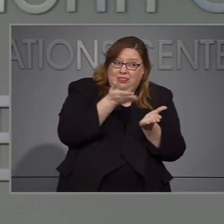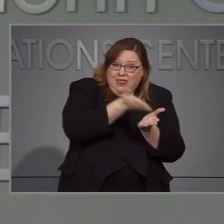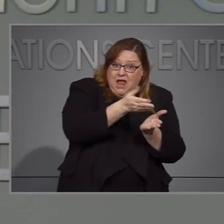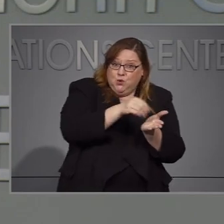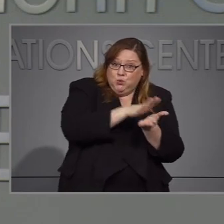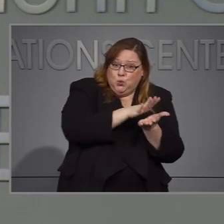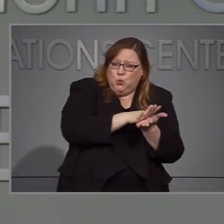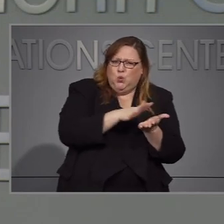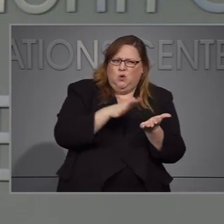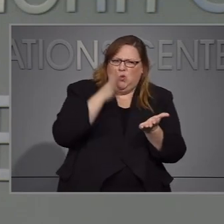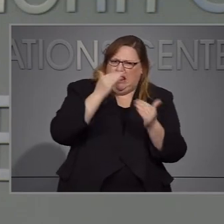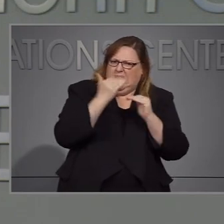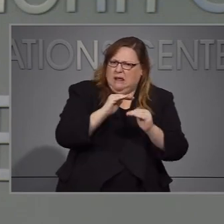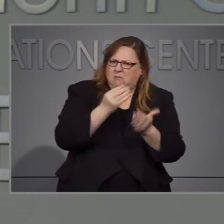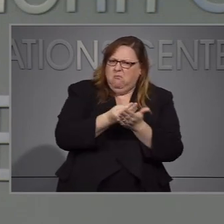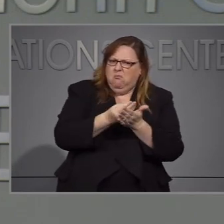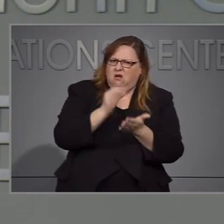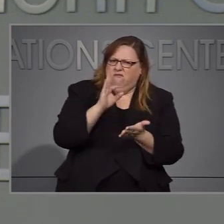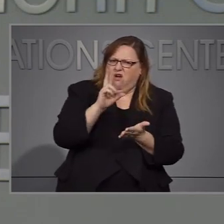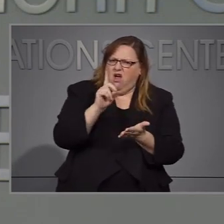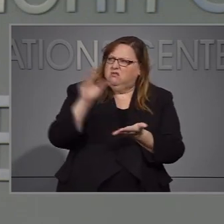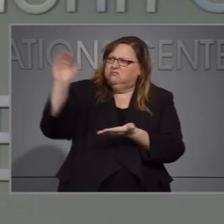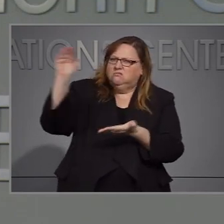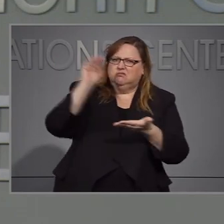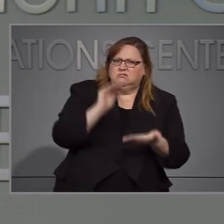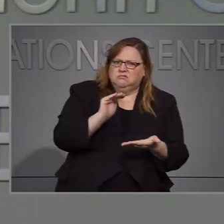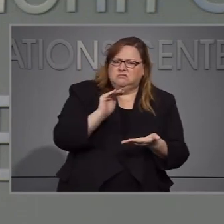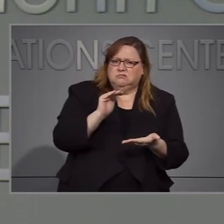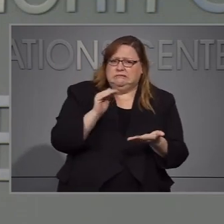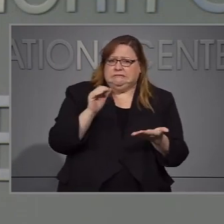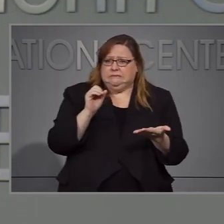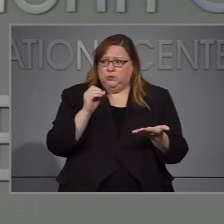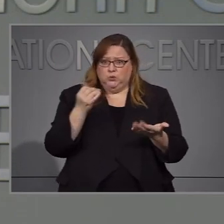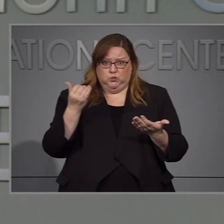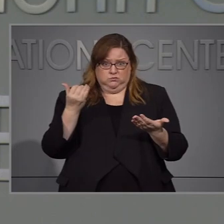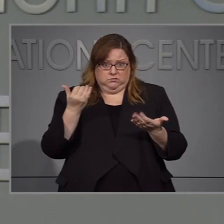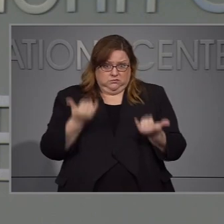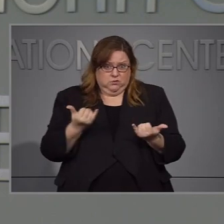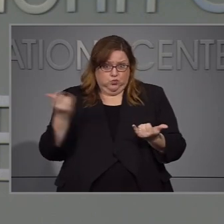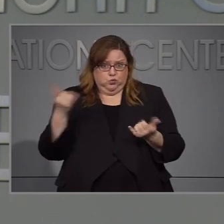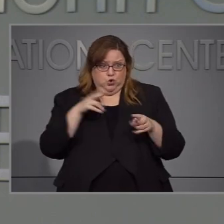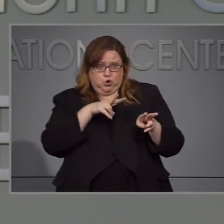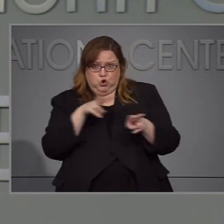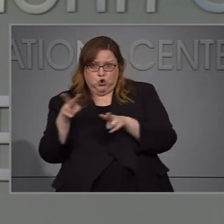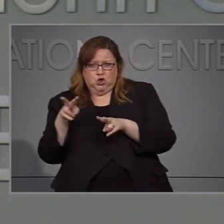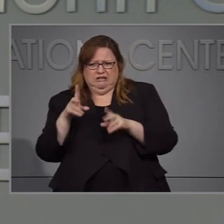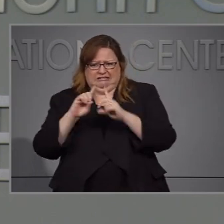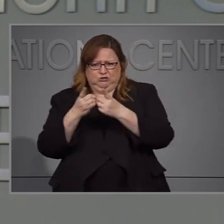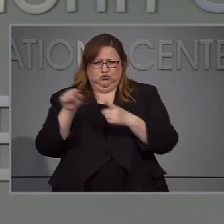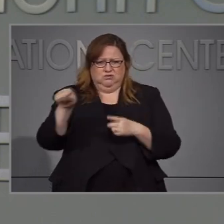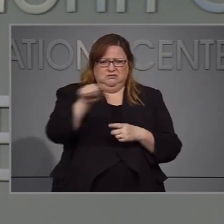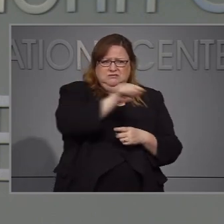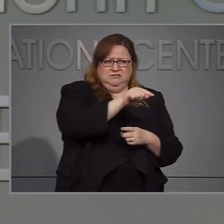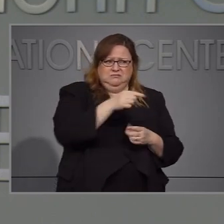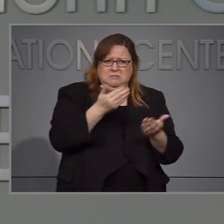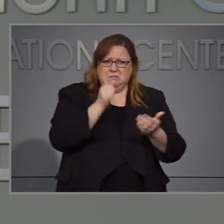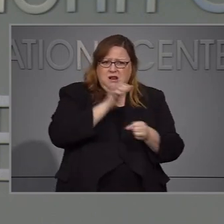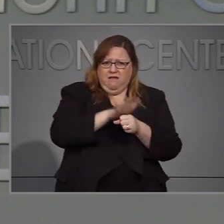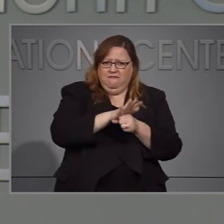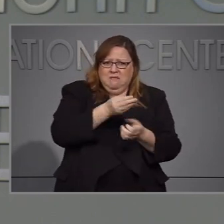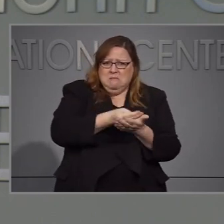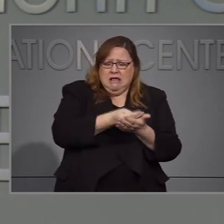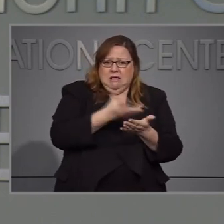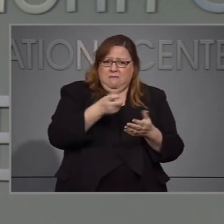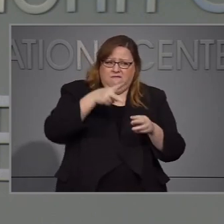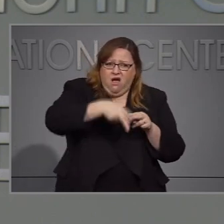considered freezing the ADM statistics for the 2020-21 school year so that the districts don't lose funds and have to cut programs and lay